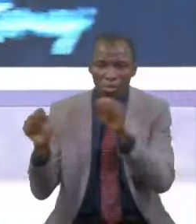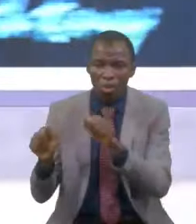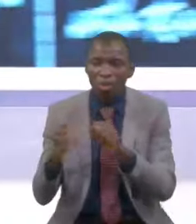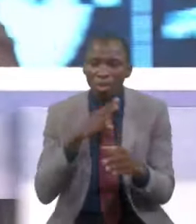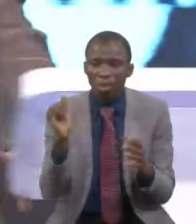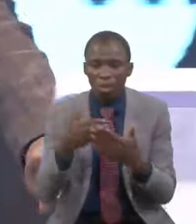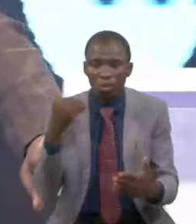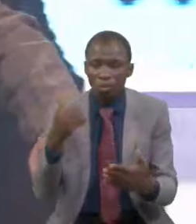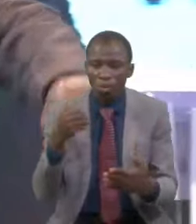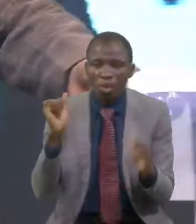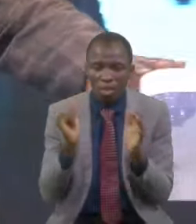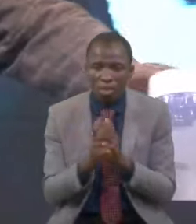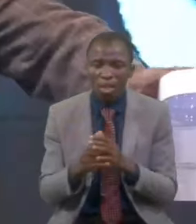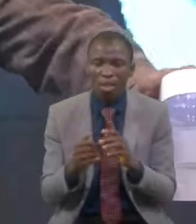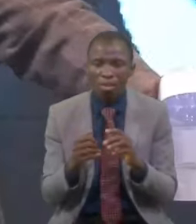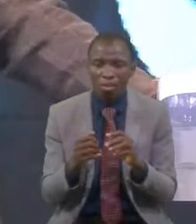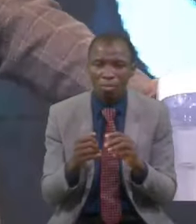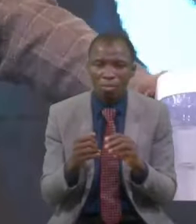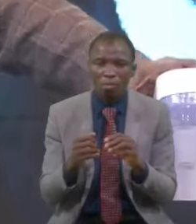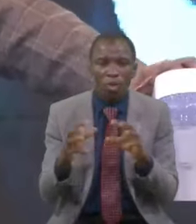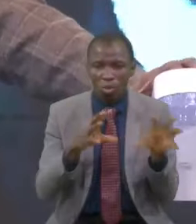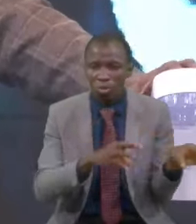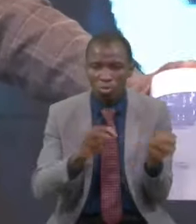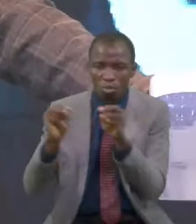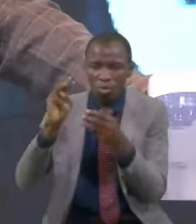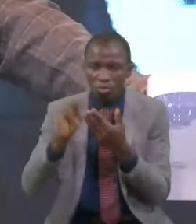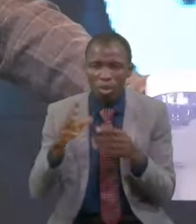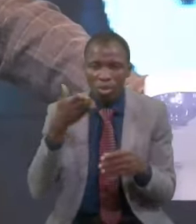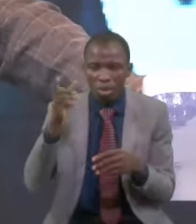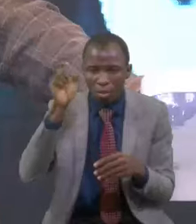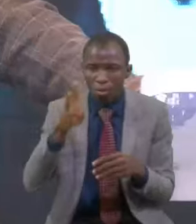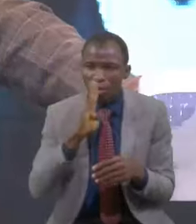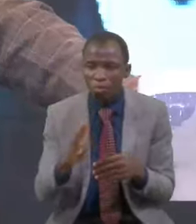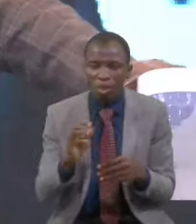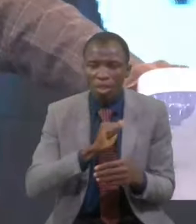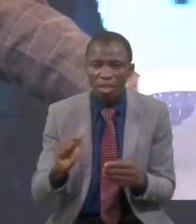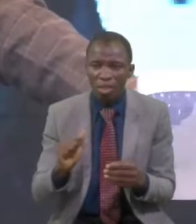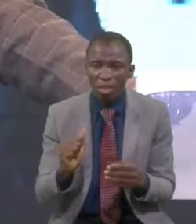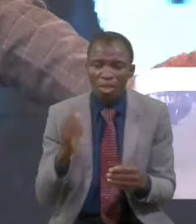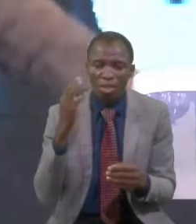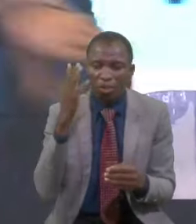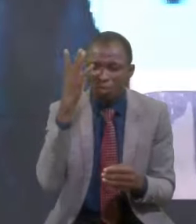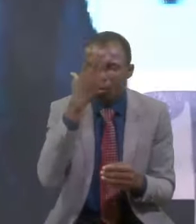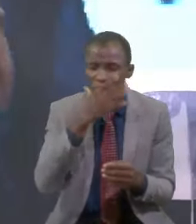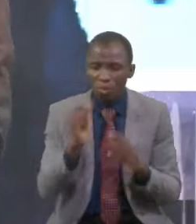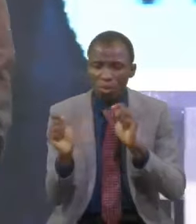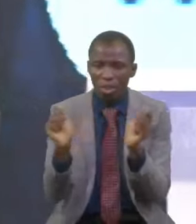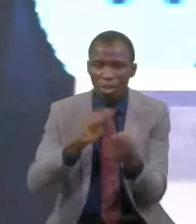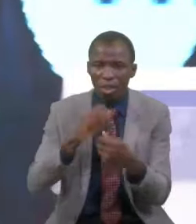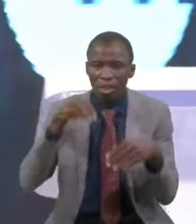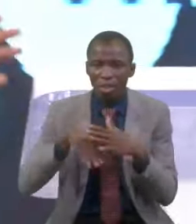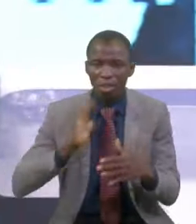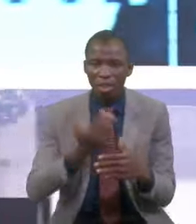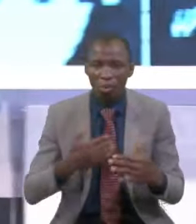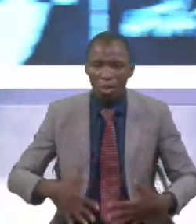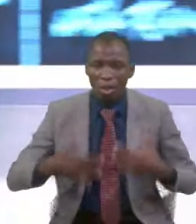that transplantation, there must be a glorious transformation in our lives. I want you to look